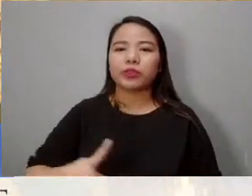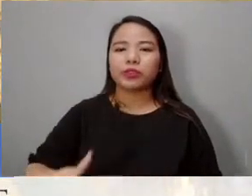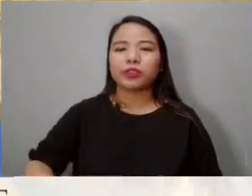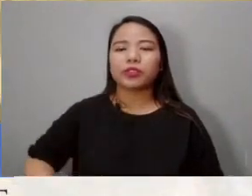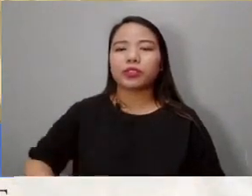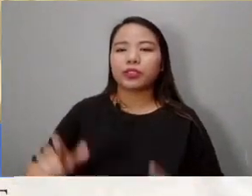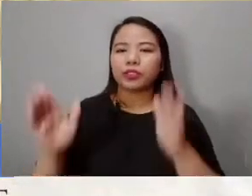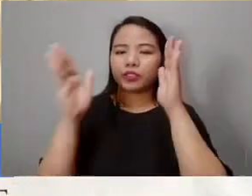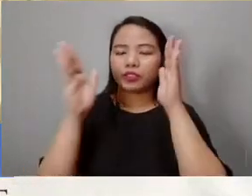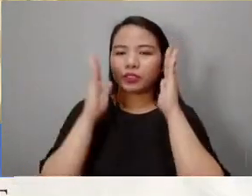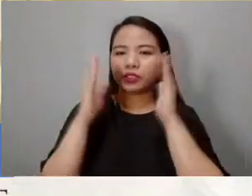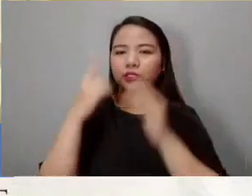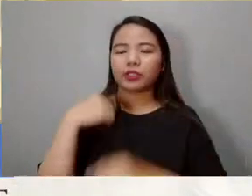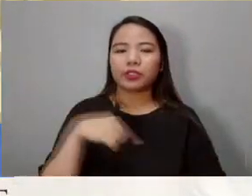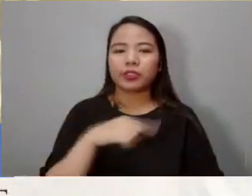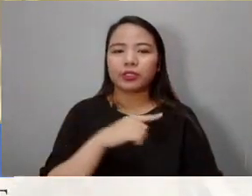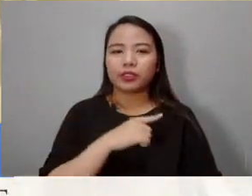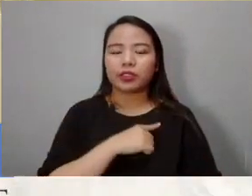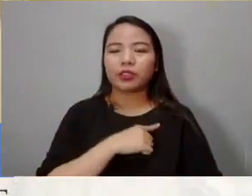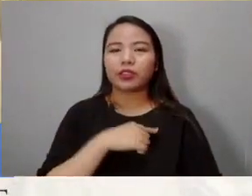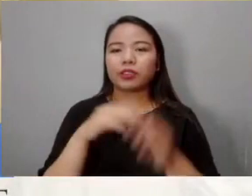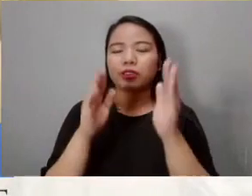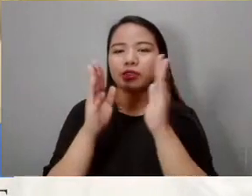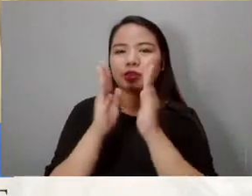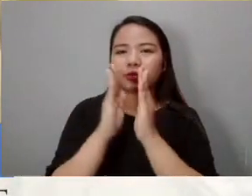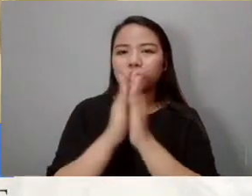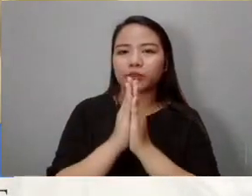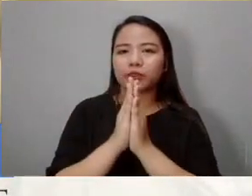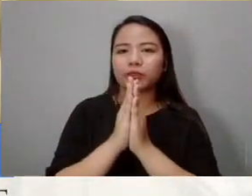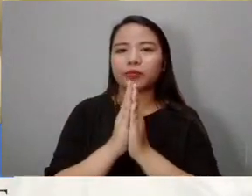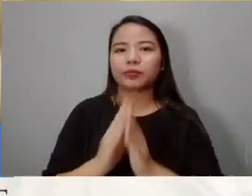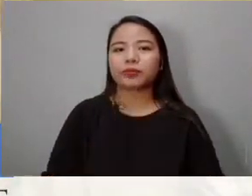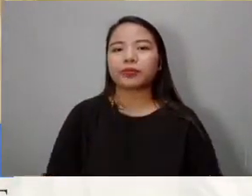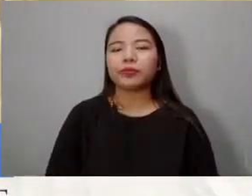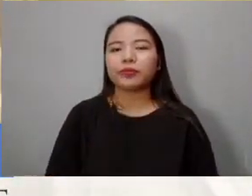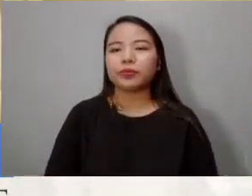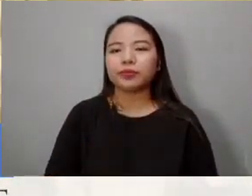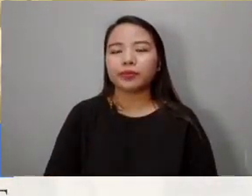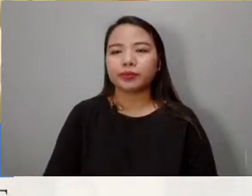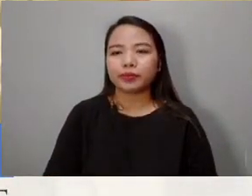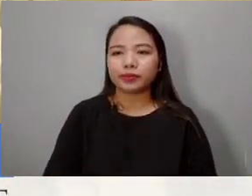Lord, hear our prayer.